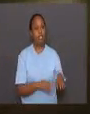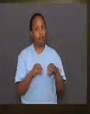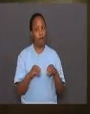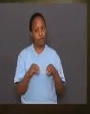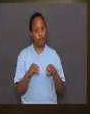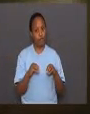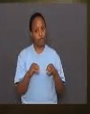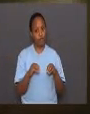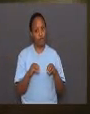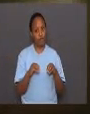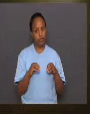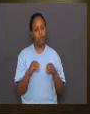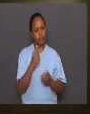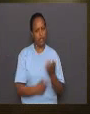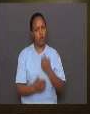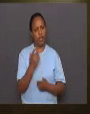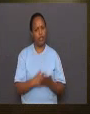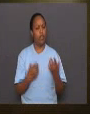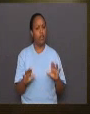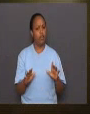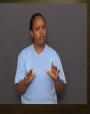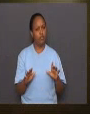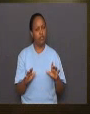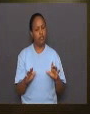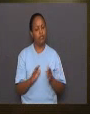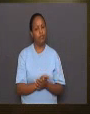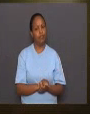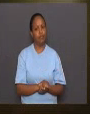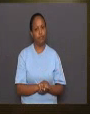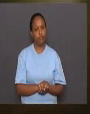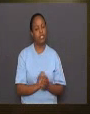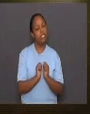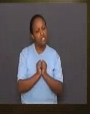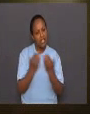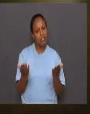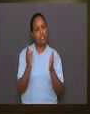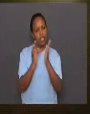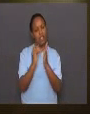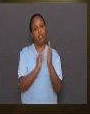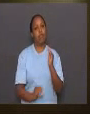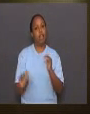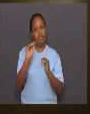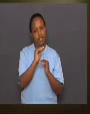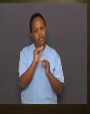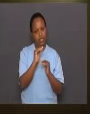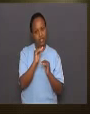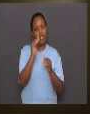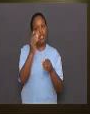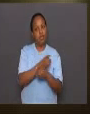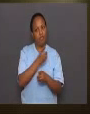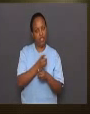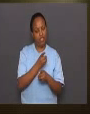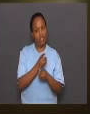Students, we have already talked a great deal about how rule of law